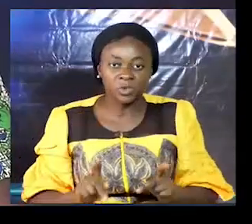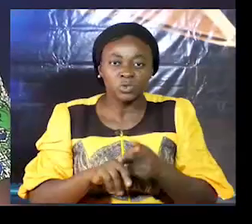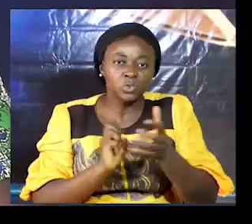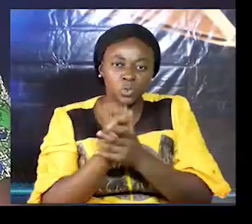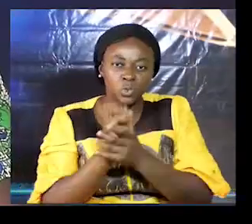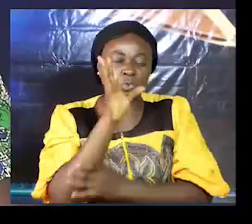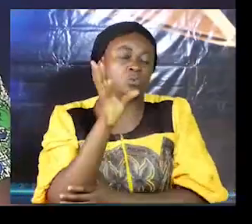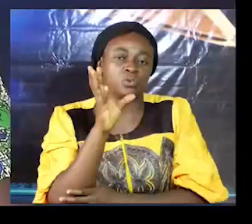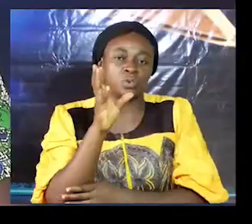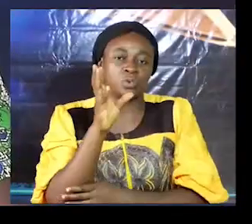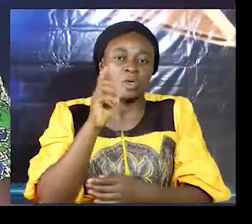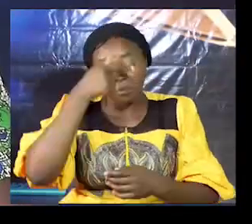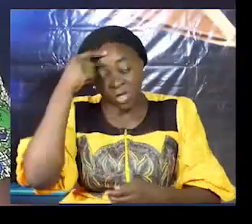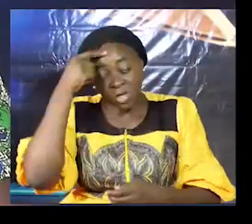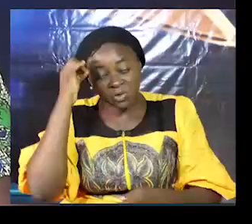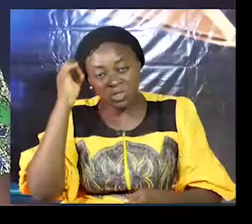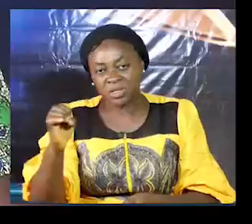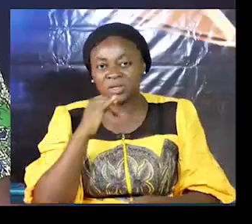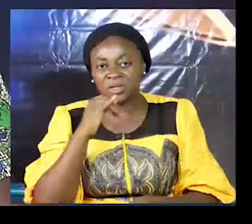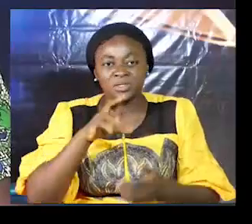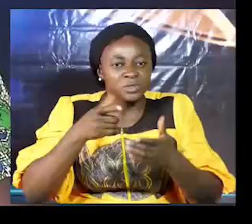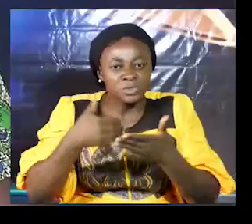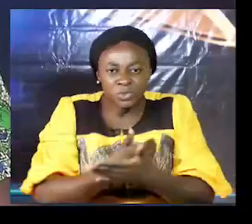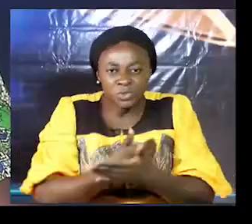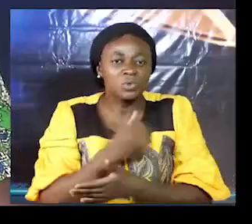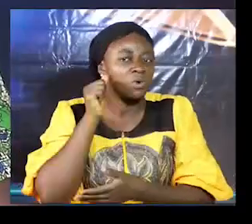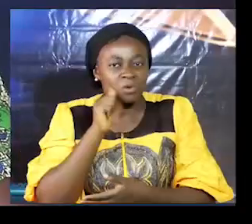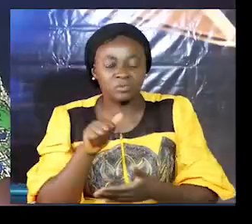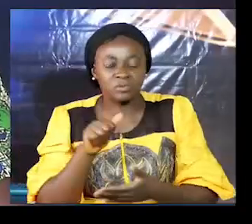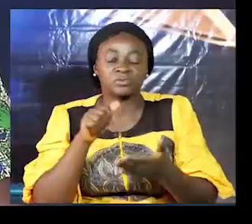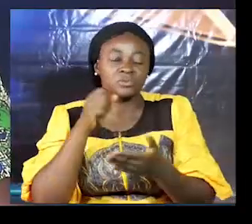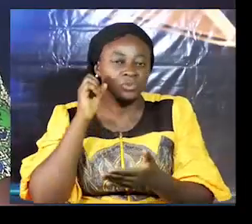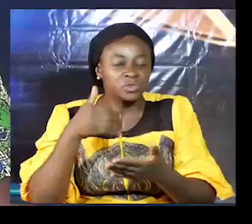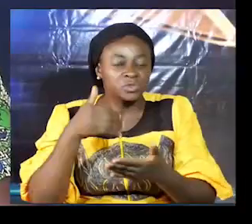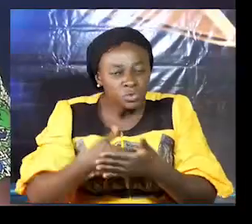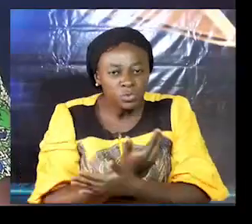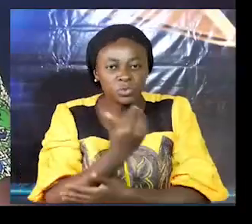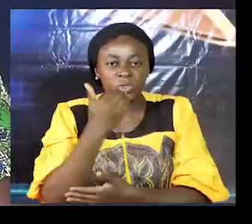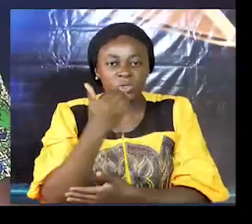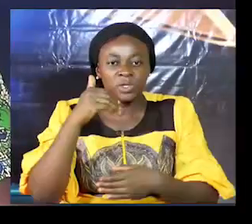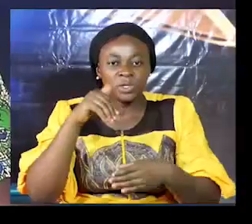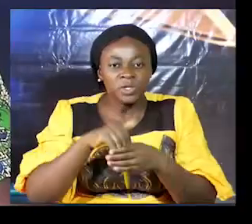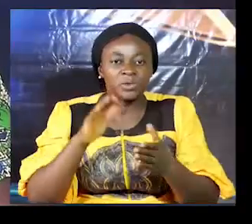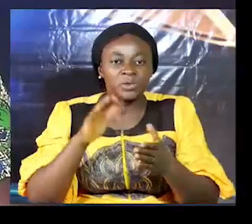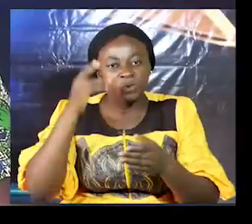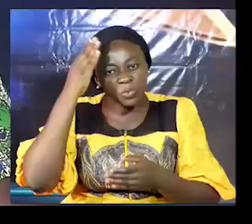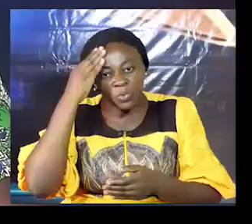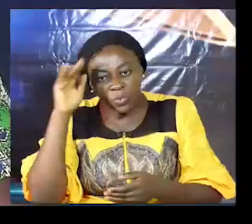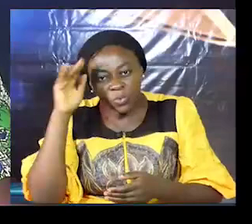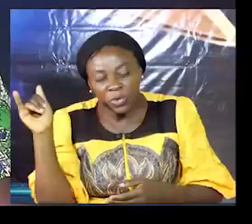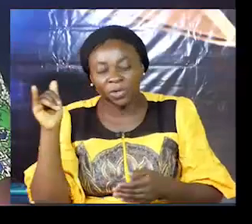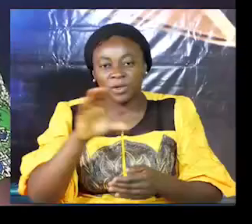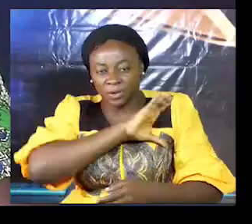grown. Now, there's someone that you must consider when he's coming to marriage. Someone that is not from your tribe, is not from